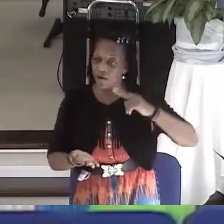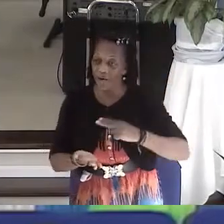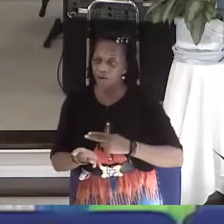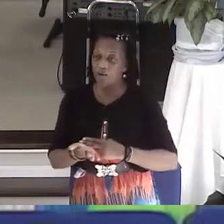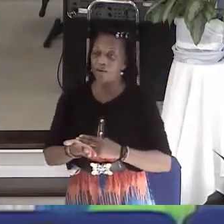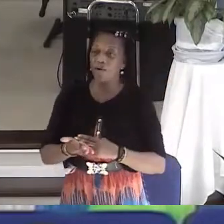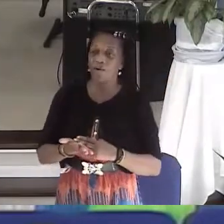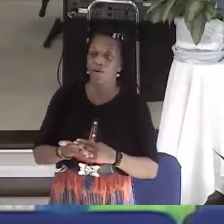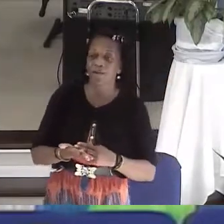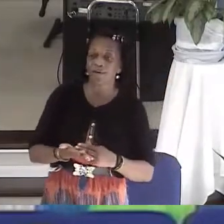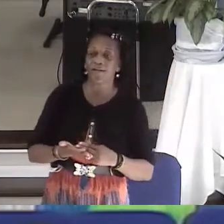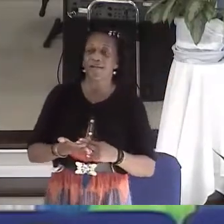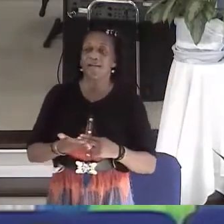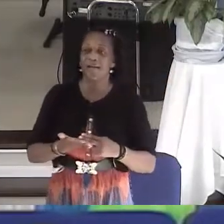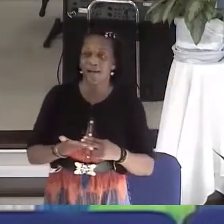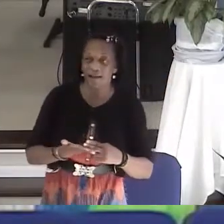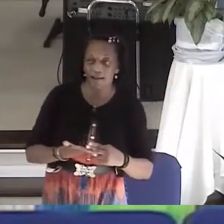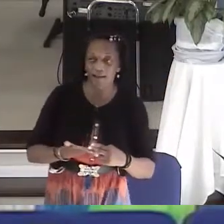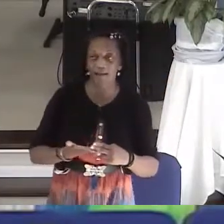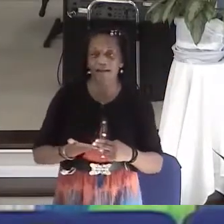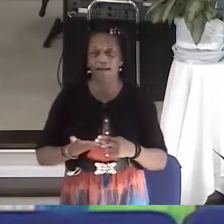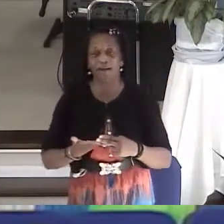Of your